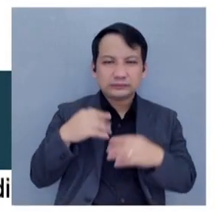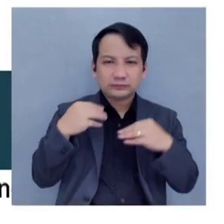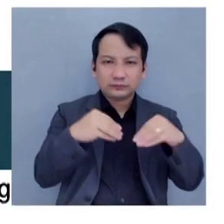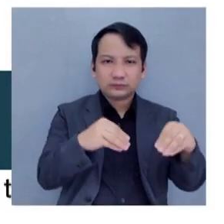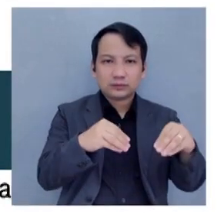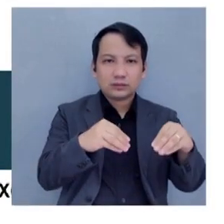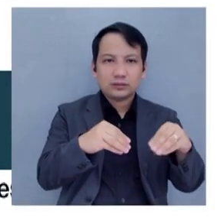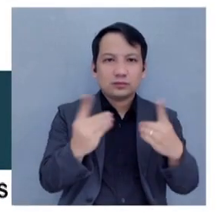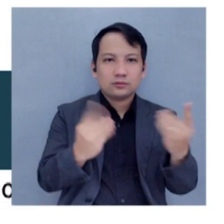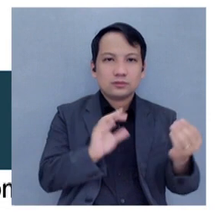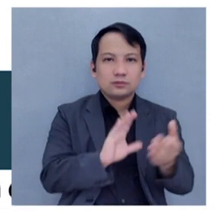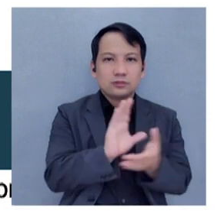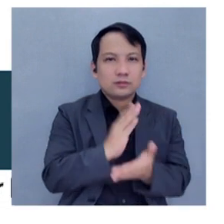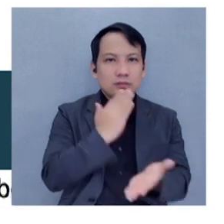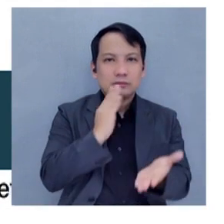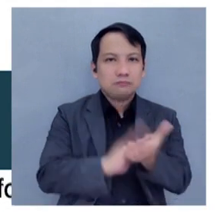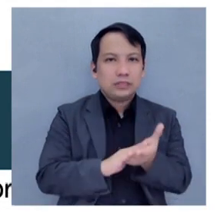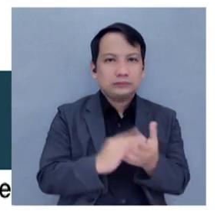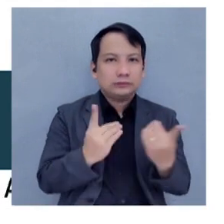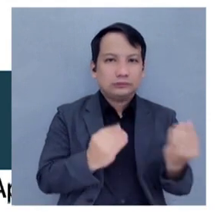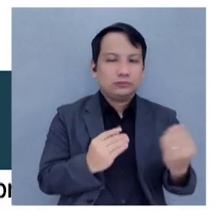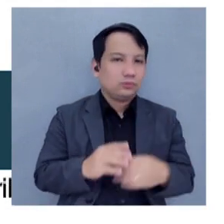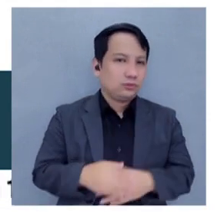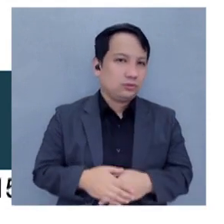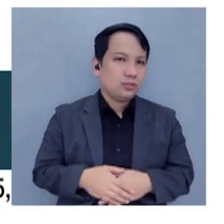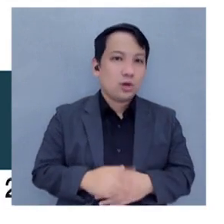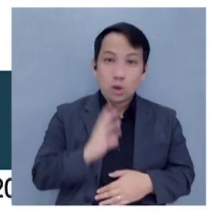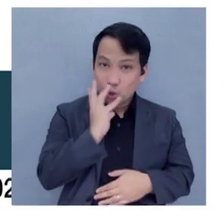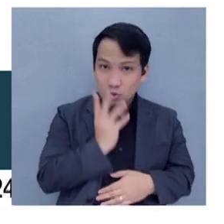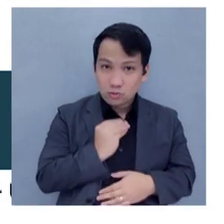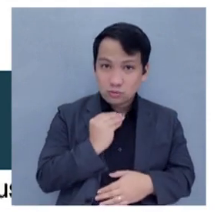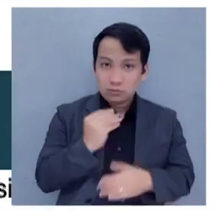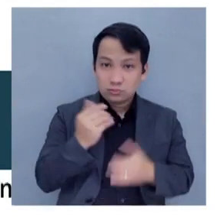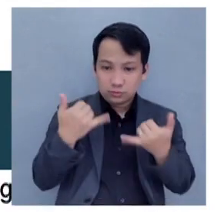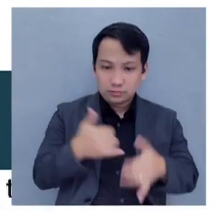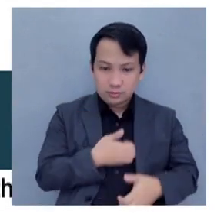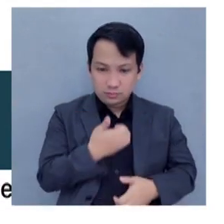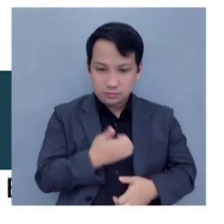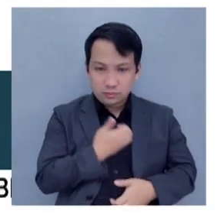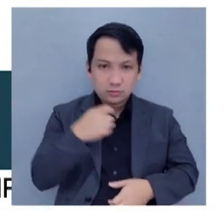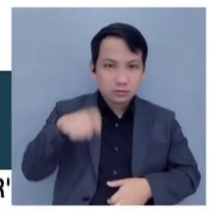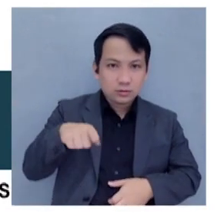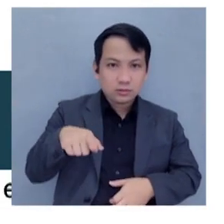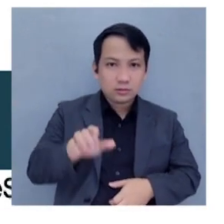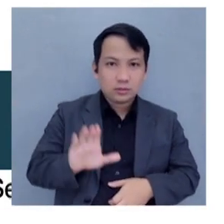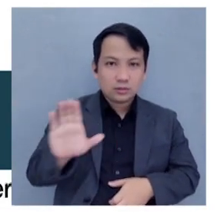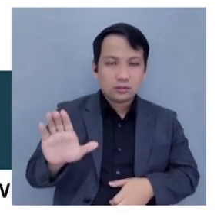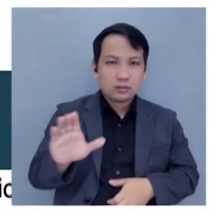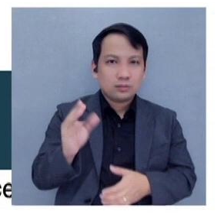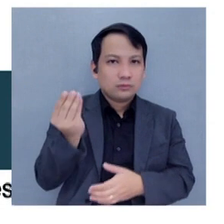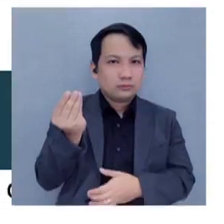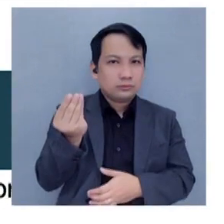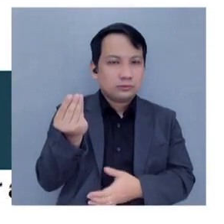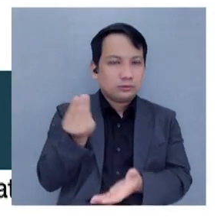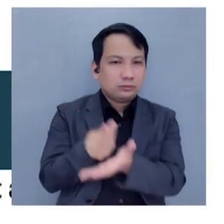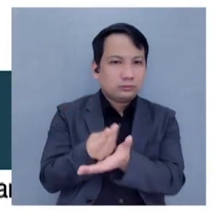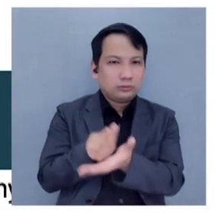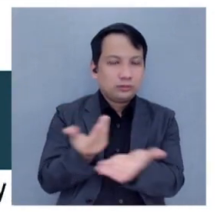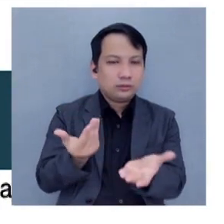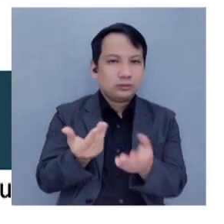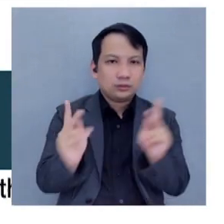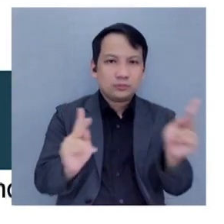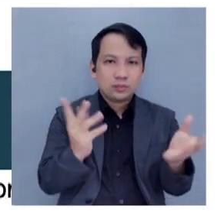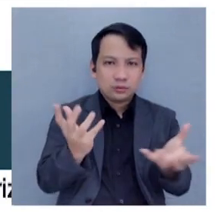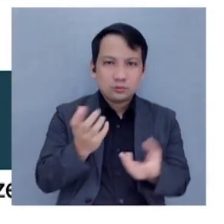done in bad taste as it played on people's emotions and needs, particularly money. Saracho said what people want to see